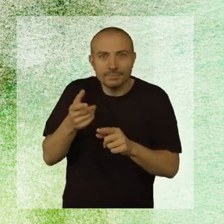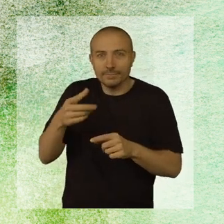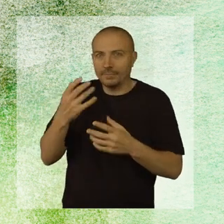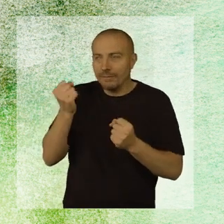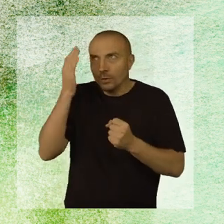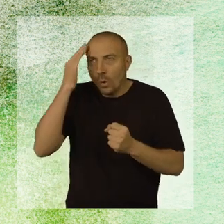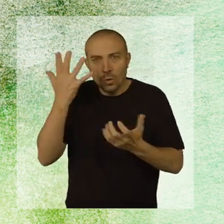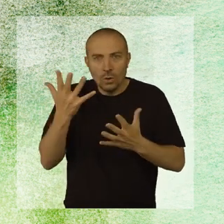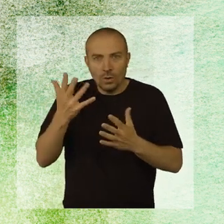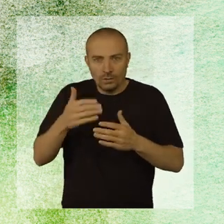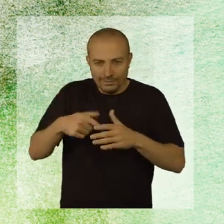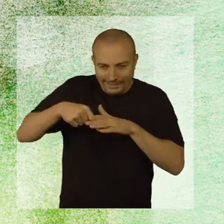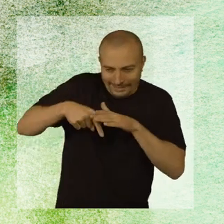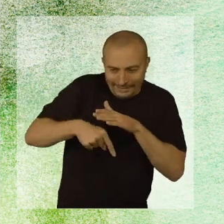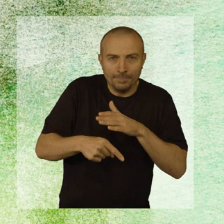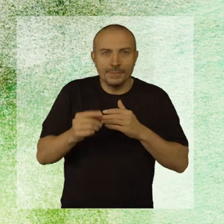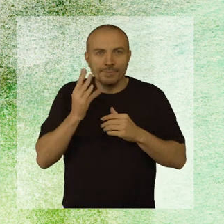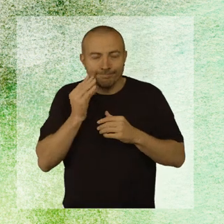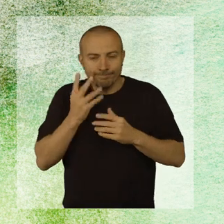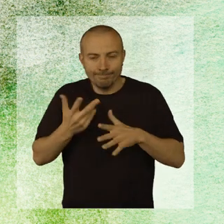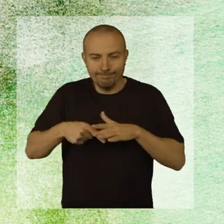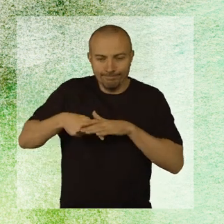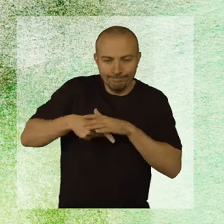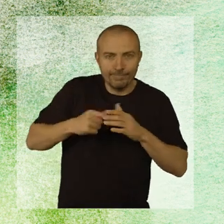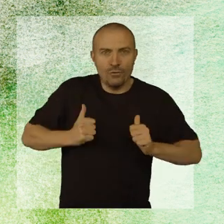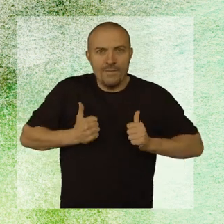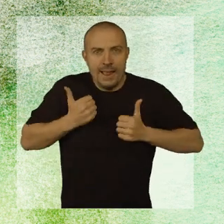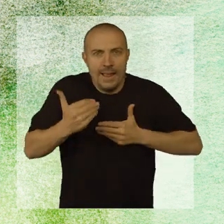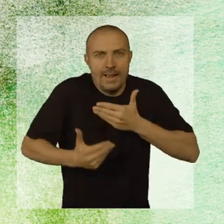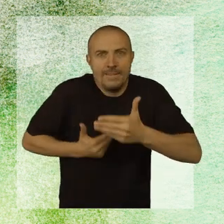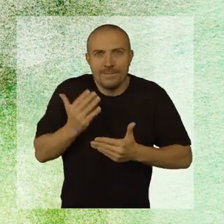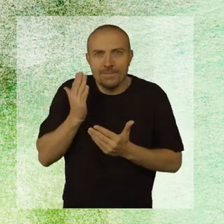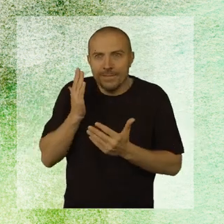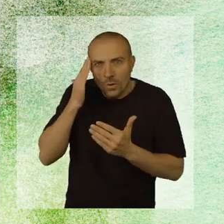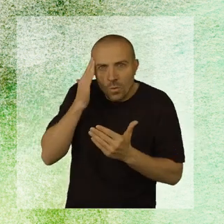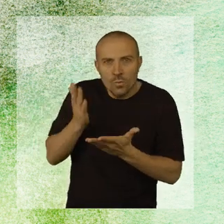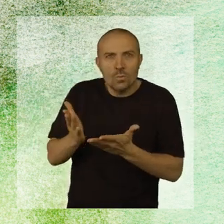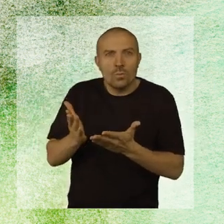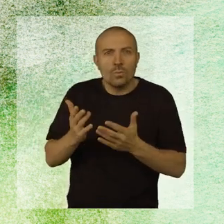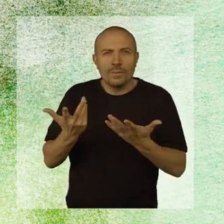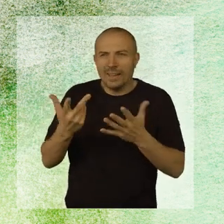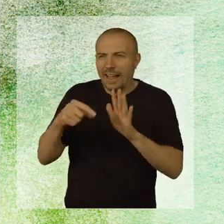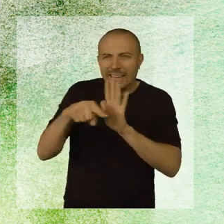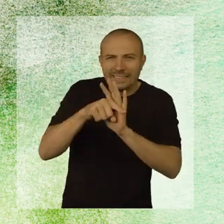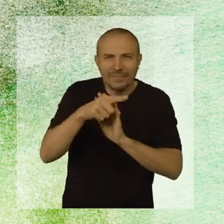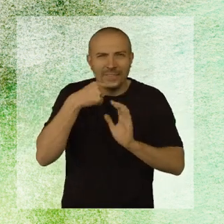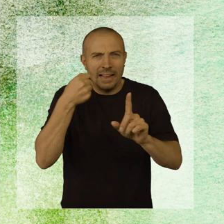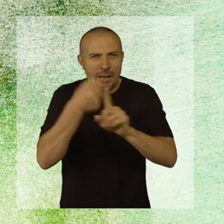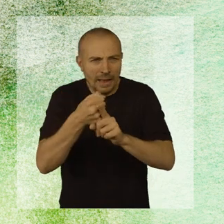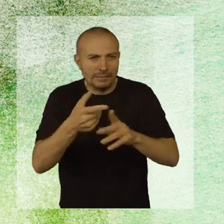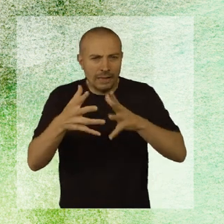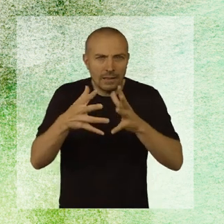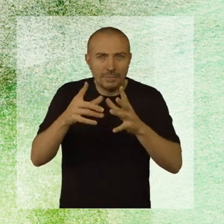they really know, they have a really deep knowledge about how they can survive despite of this kind